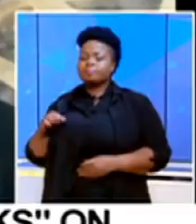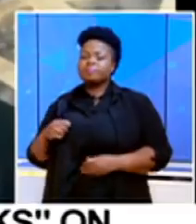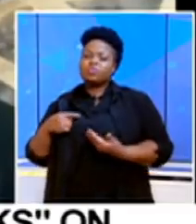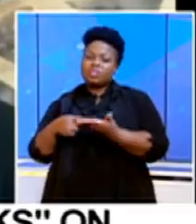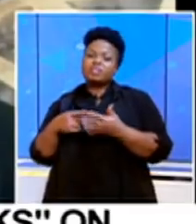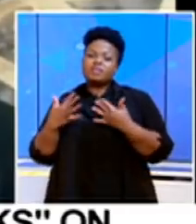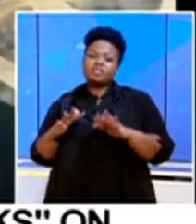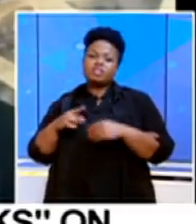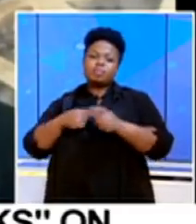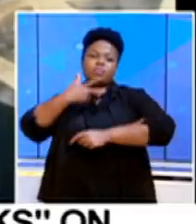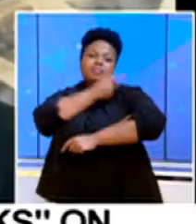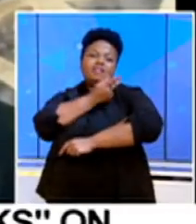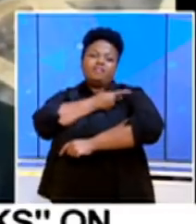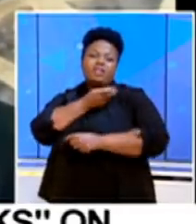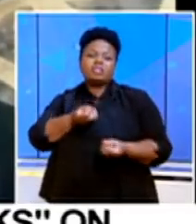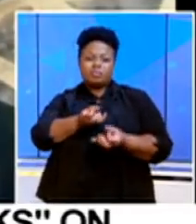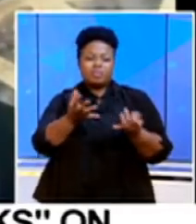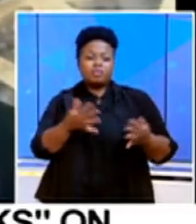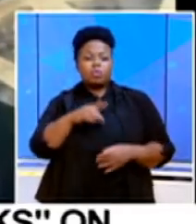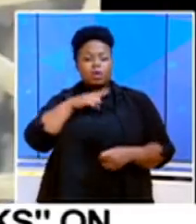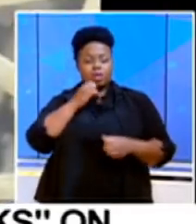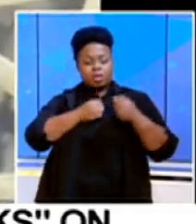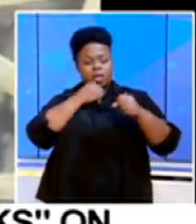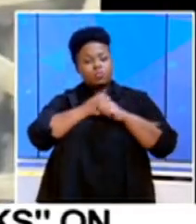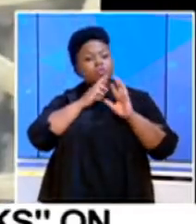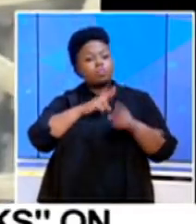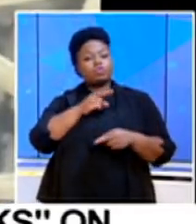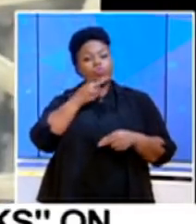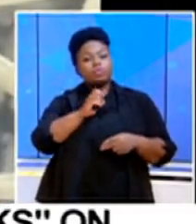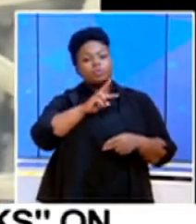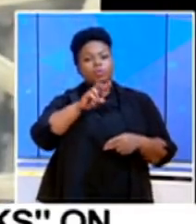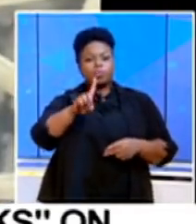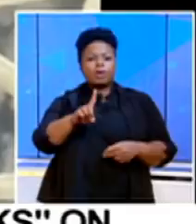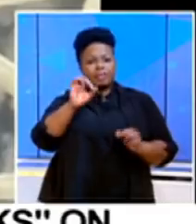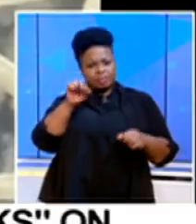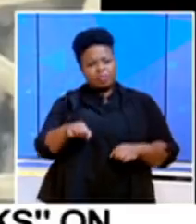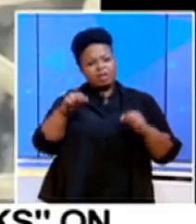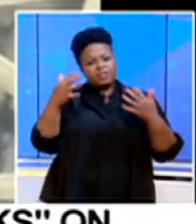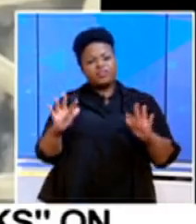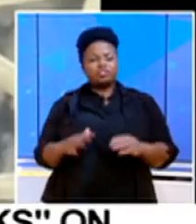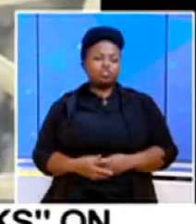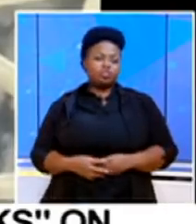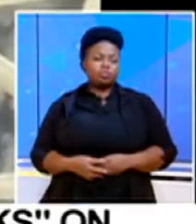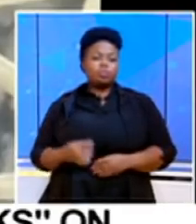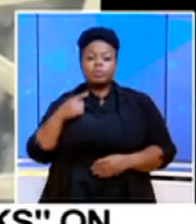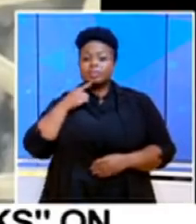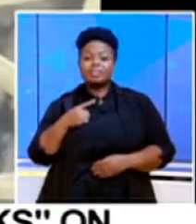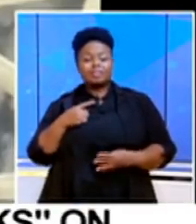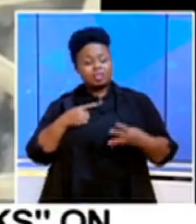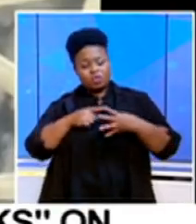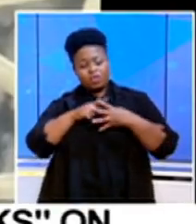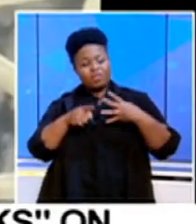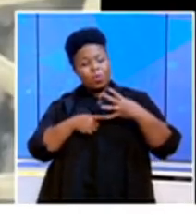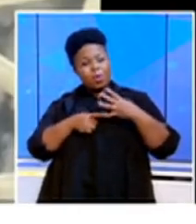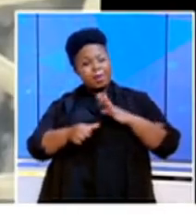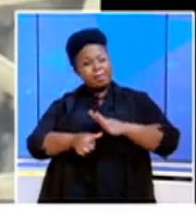the vaccine rollout. Actually, in the annual report of 2021, we did agree that the foremost